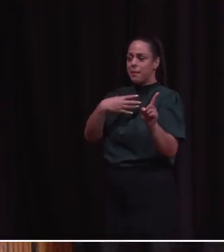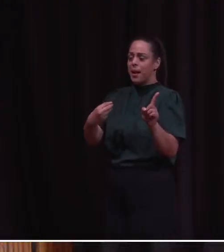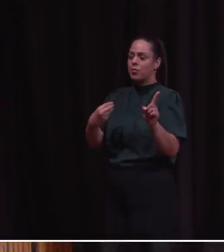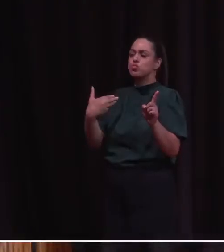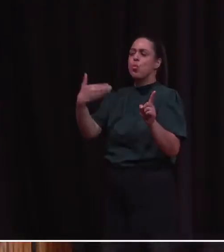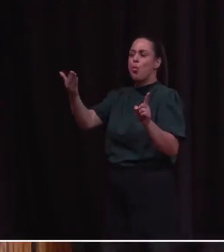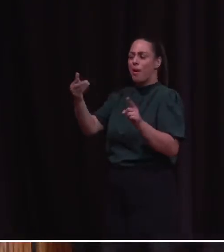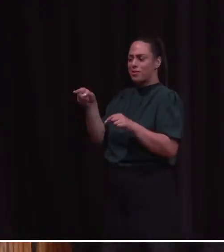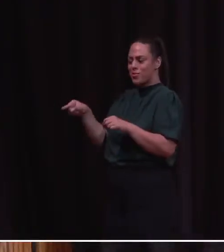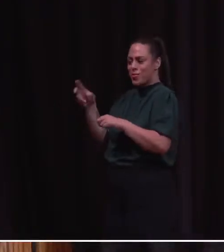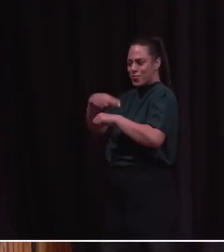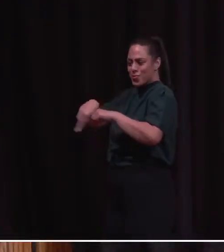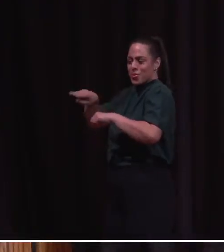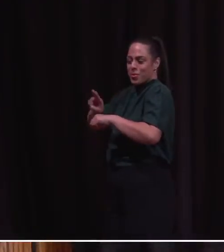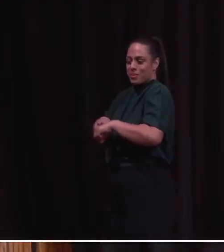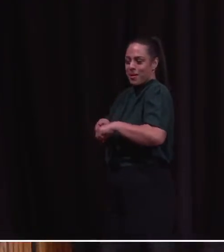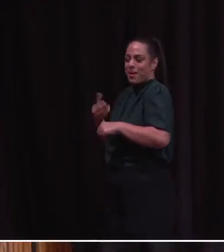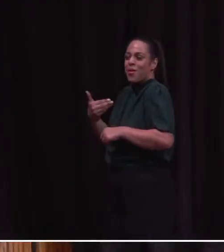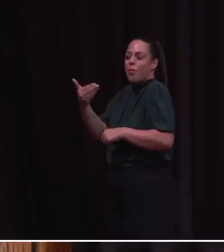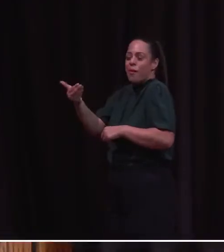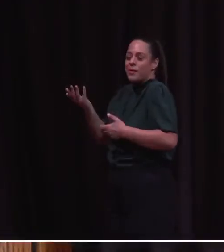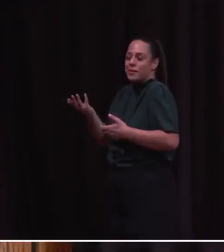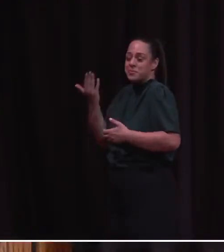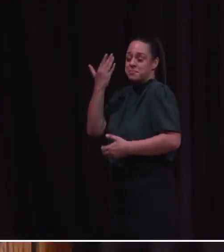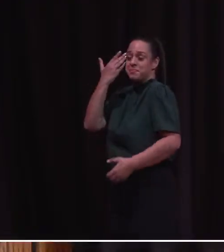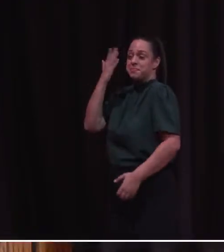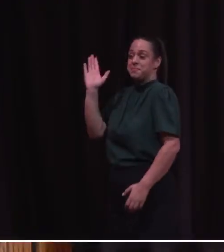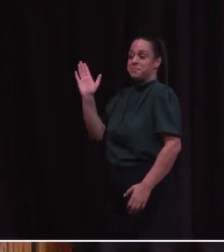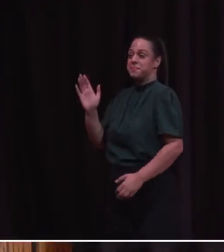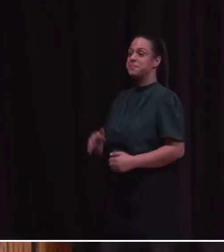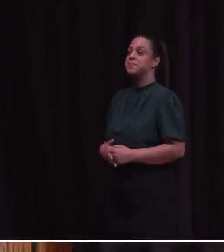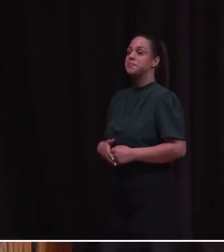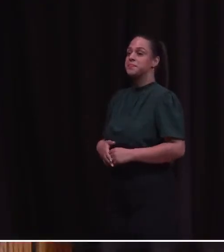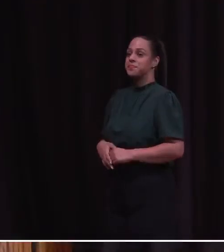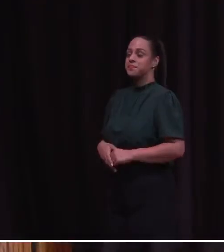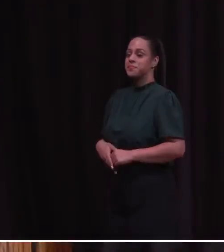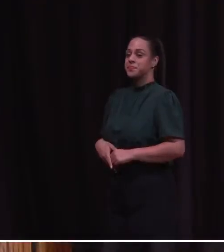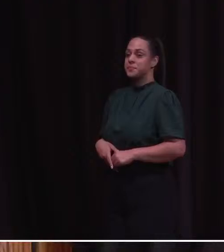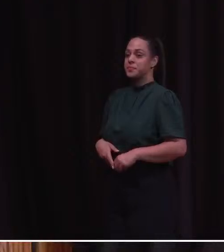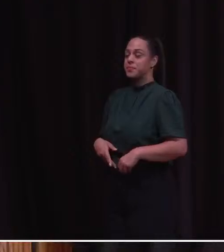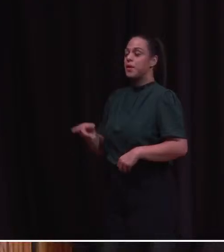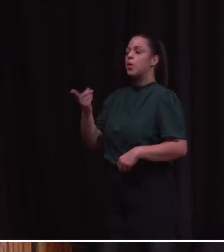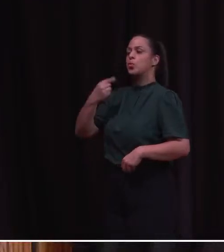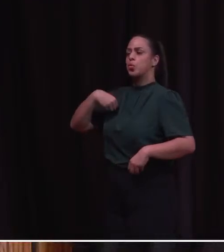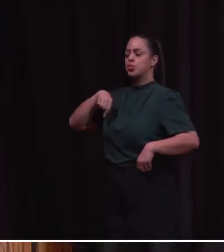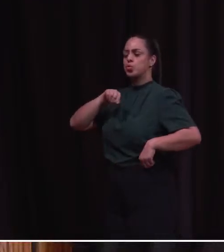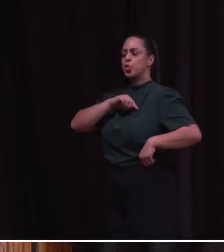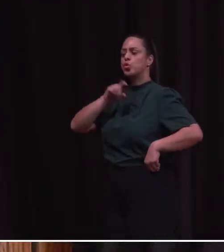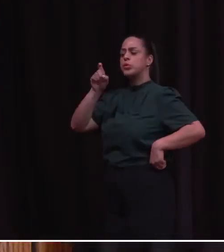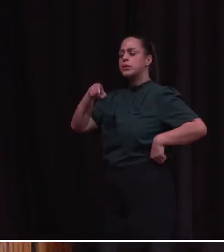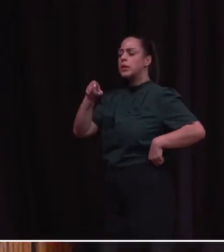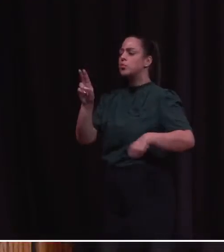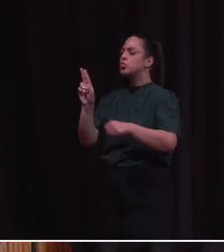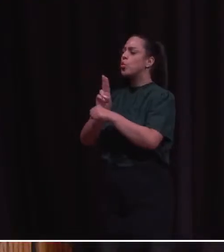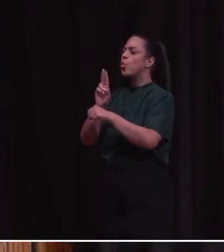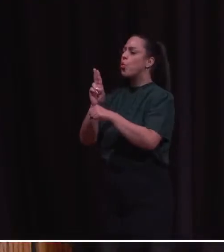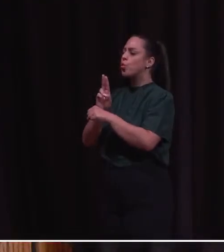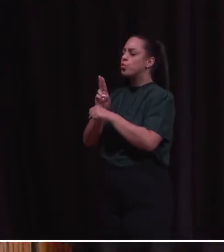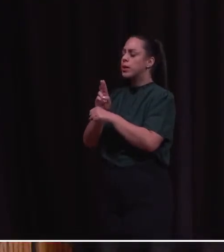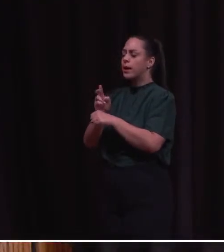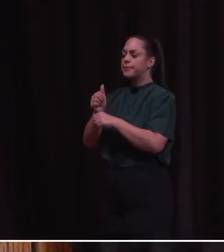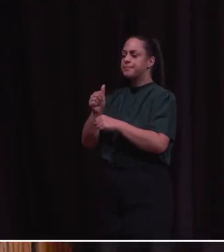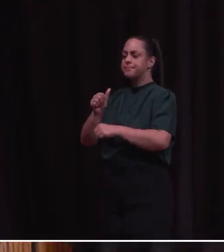Magubane wrote, was the need to use surgical correction to further cure the gender distribution of